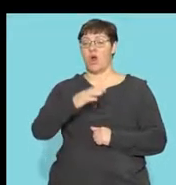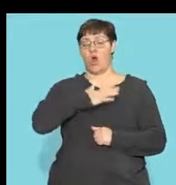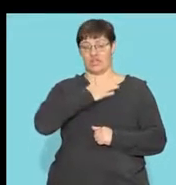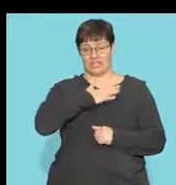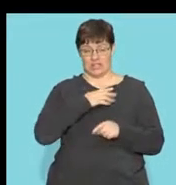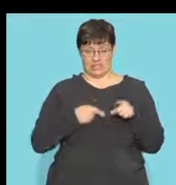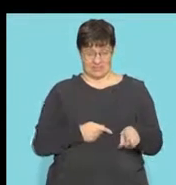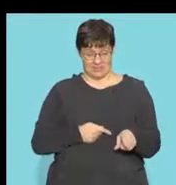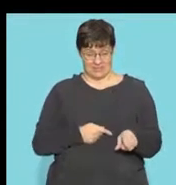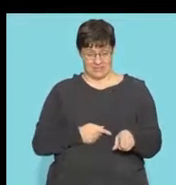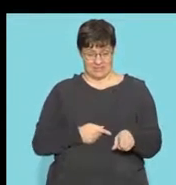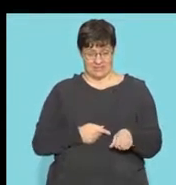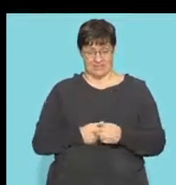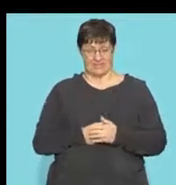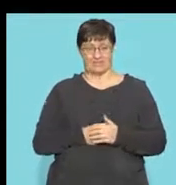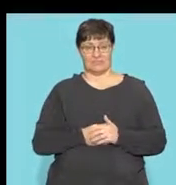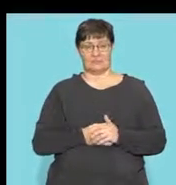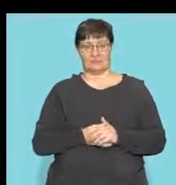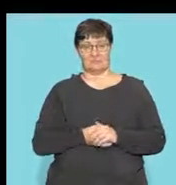reaction that is oxidation,